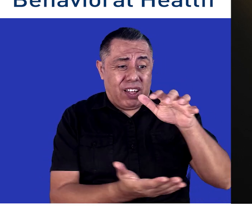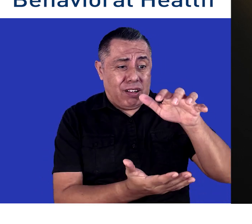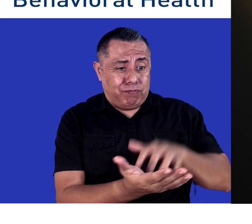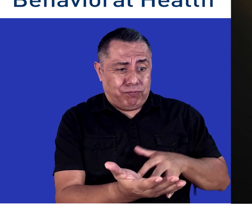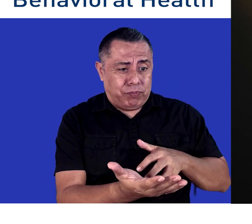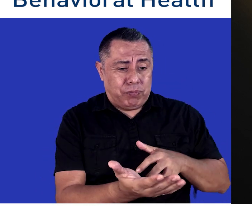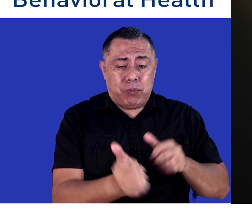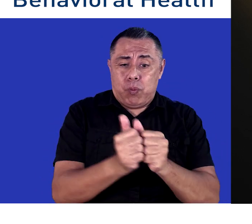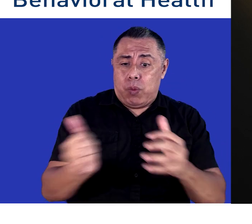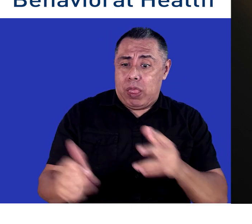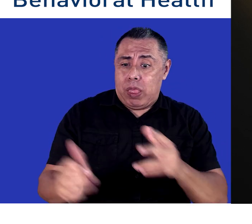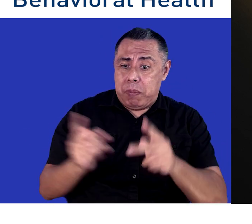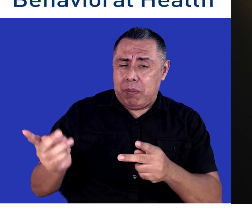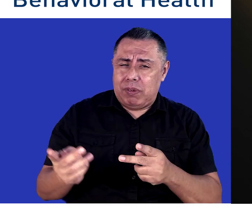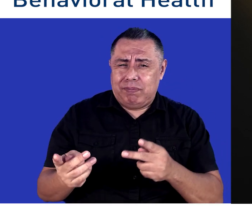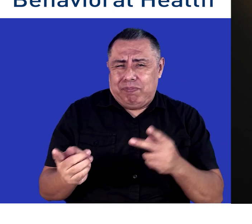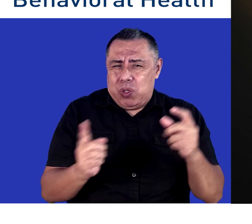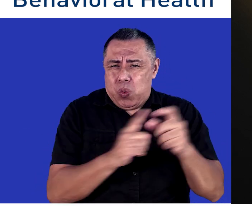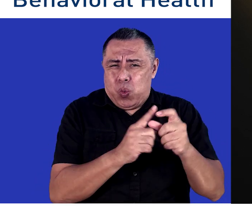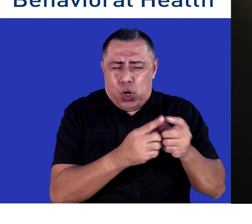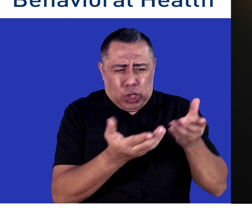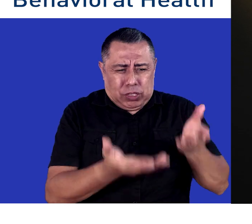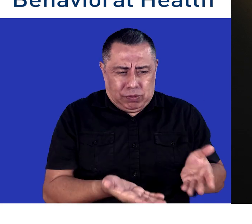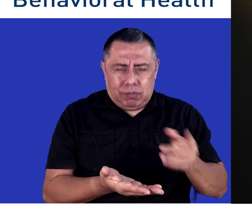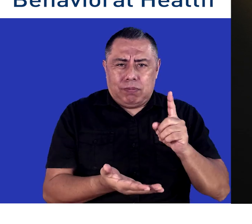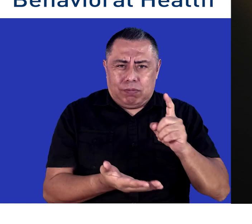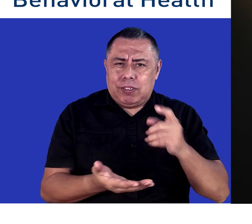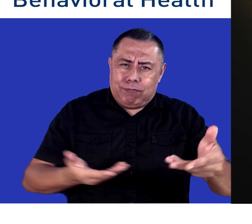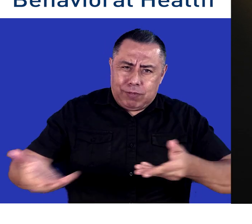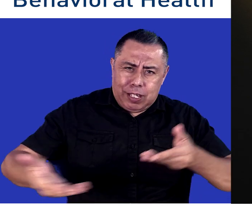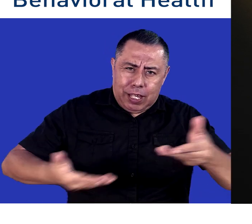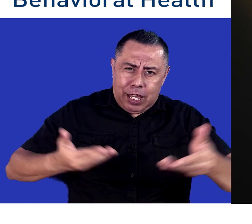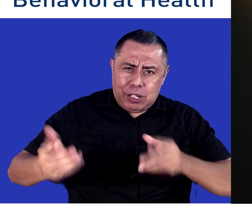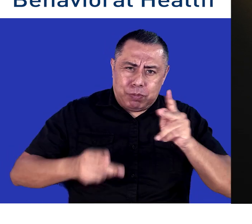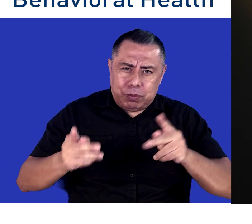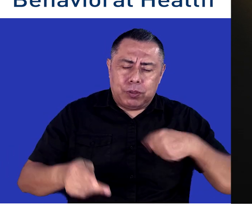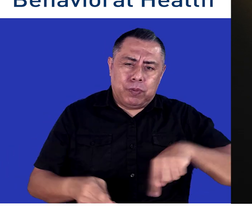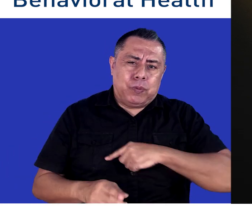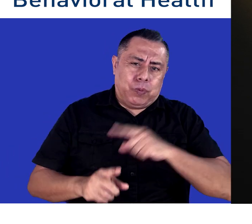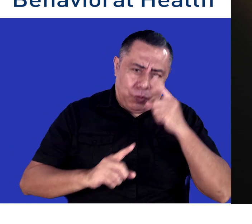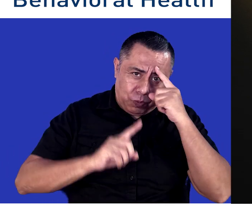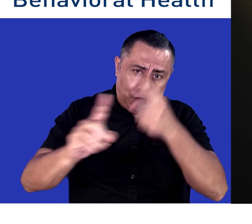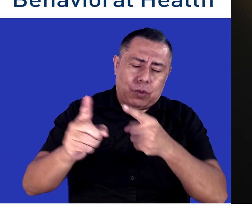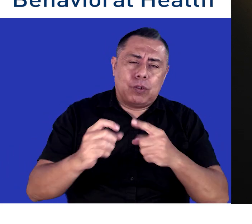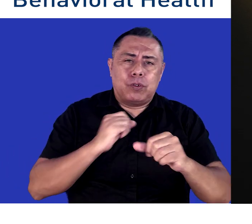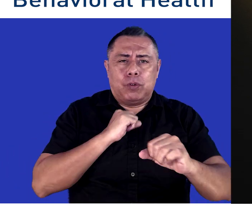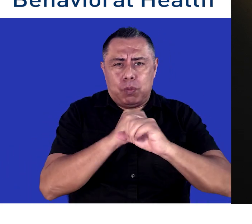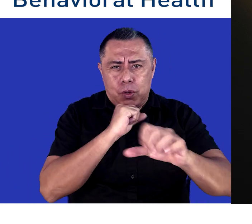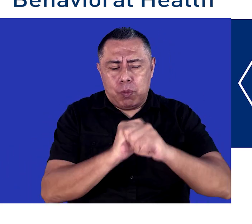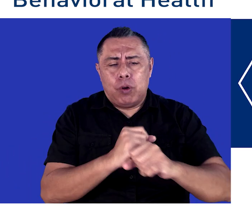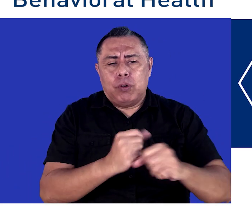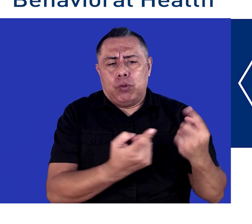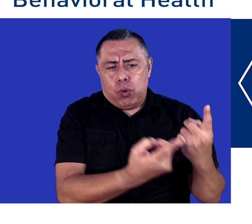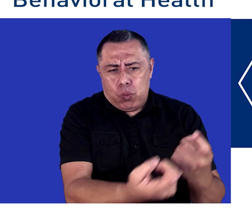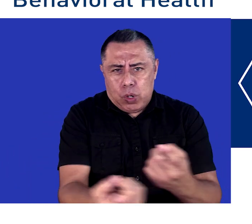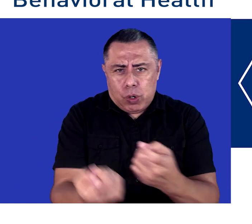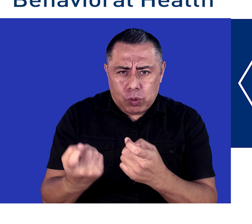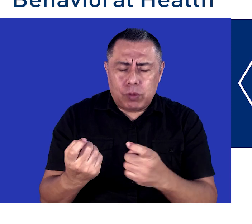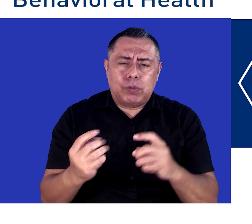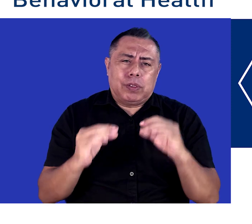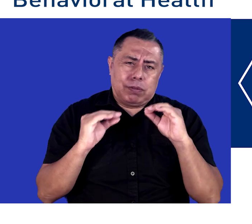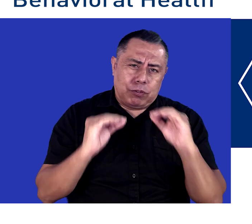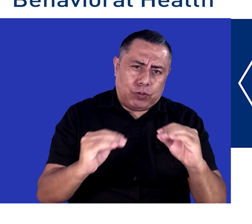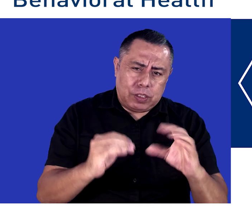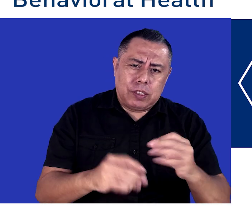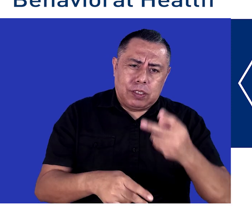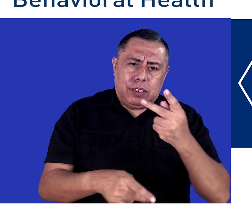on paper without a caring and committed workforce to implement them. Our mission is to promote the recruitment, retention, and